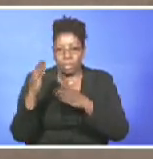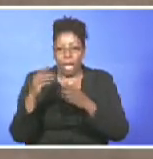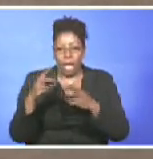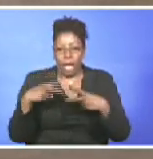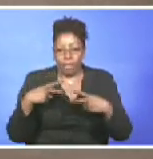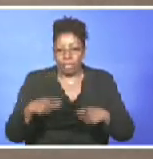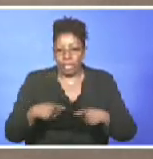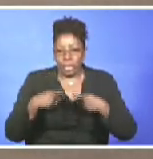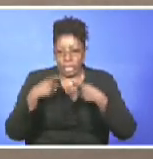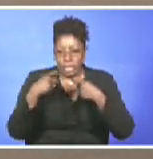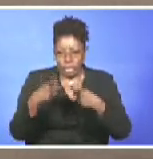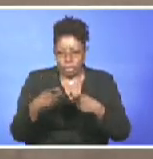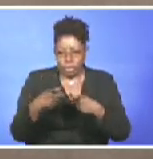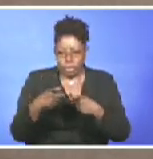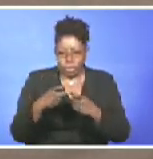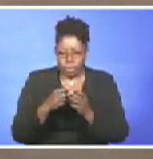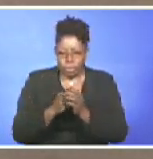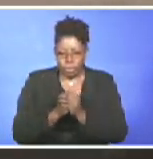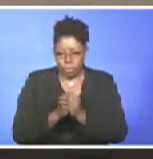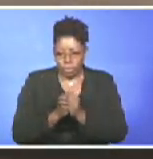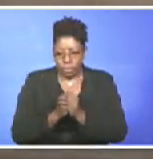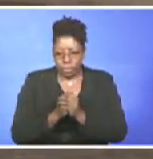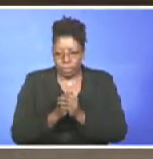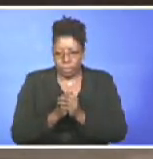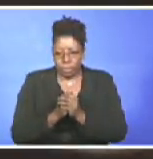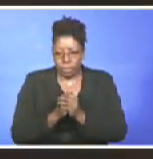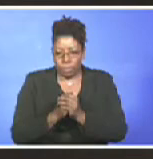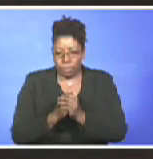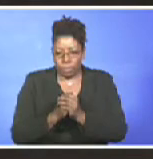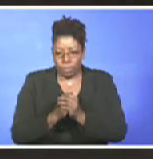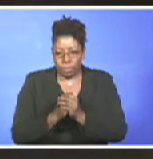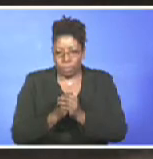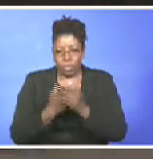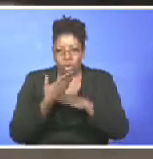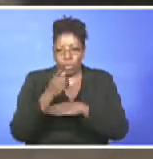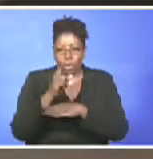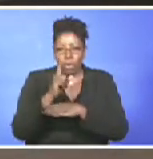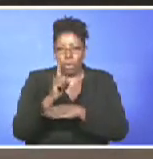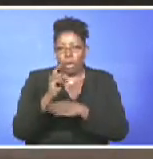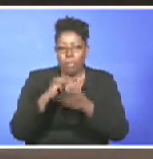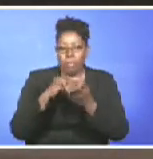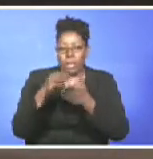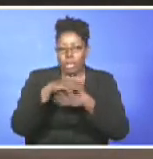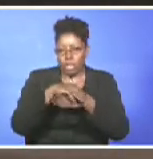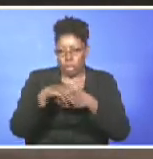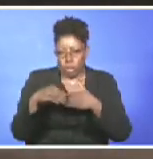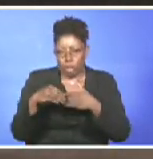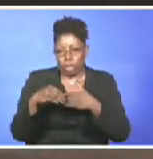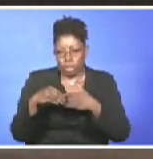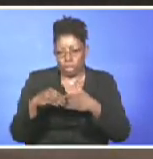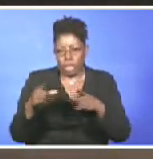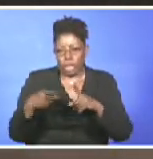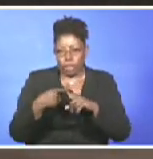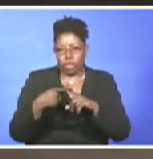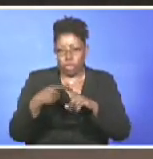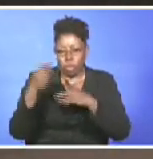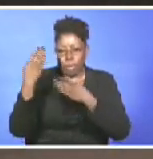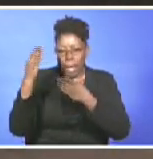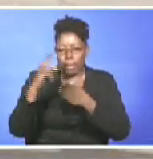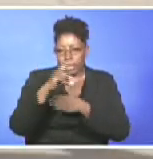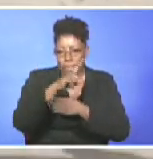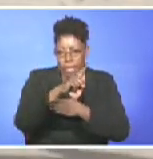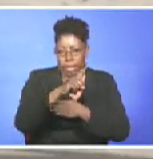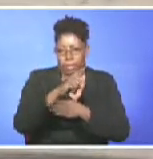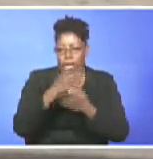from July 1 over $40 million in subvention to Bahamasair. That's unsustainable. We think part